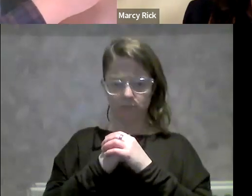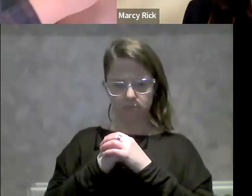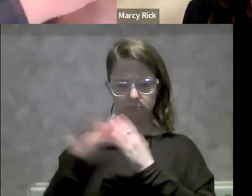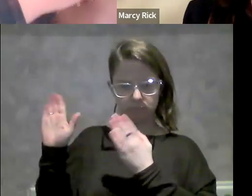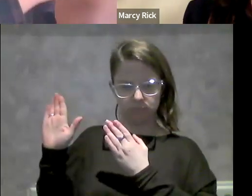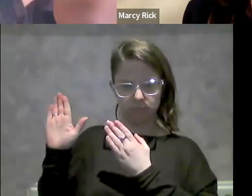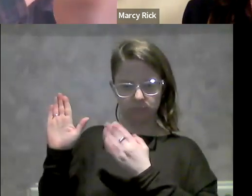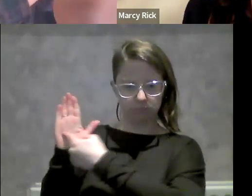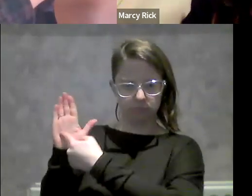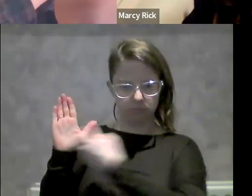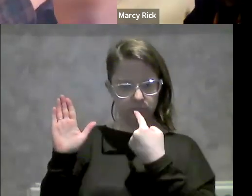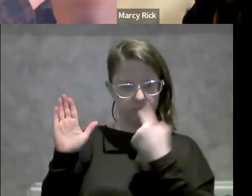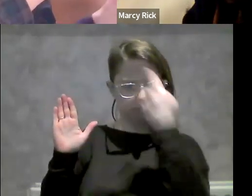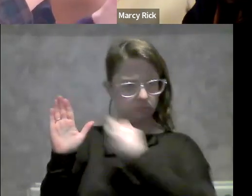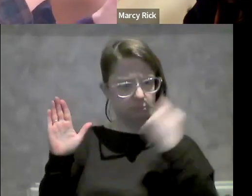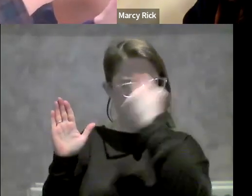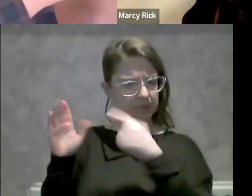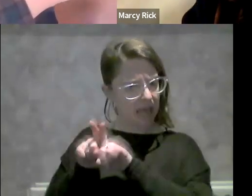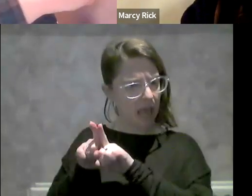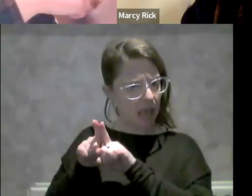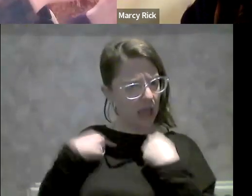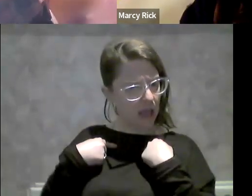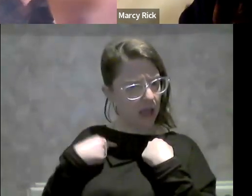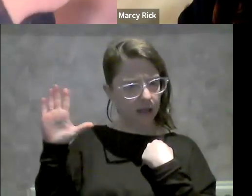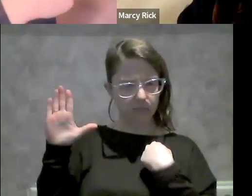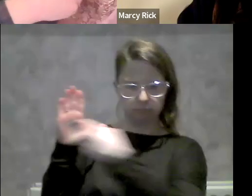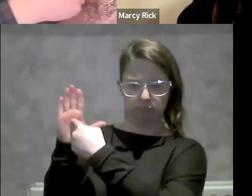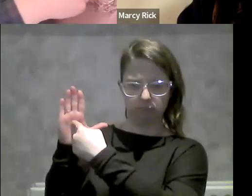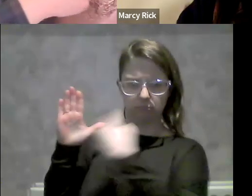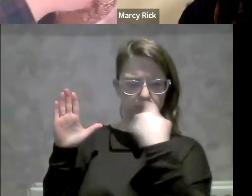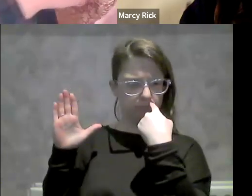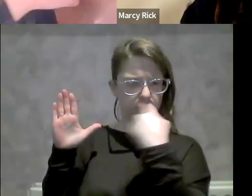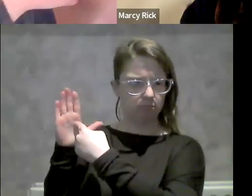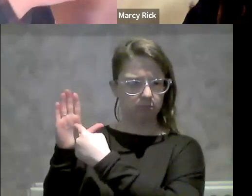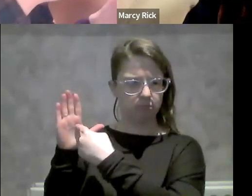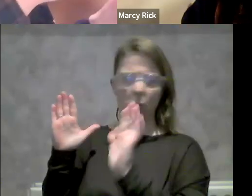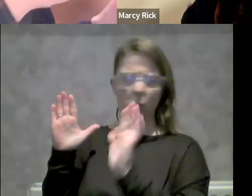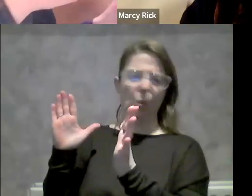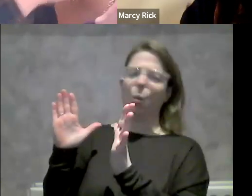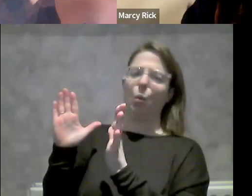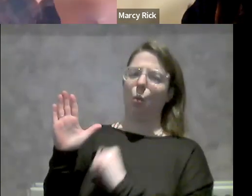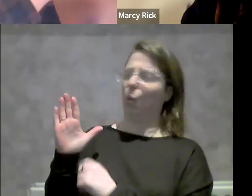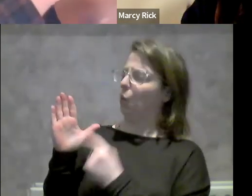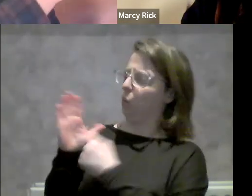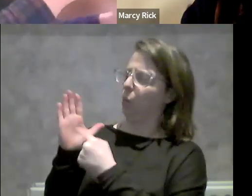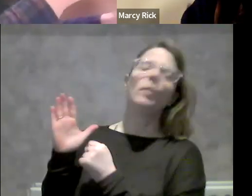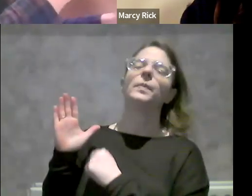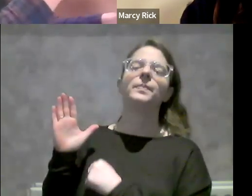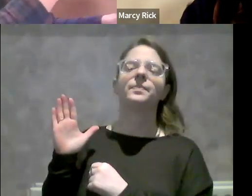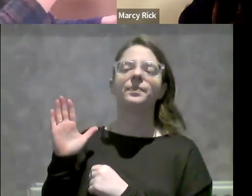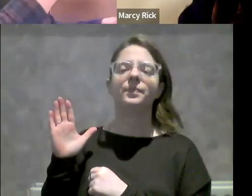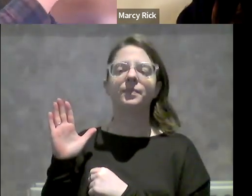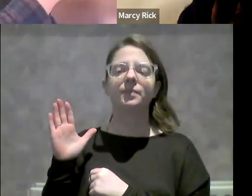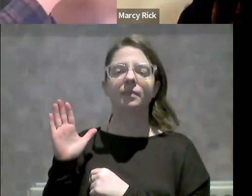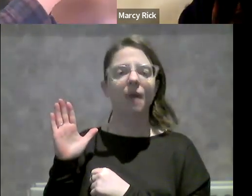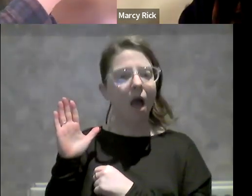me? You think it looks like me? It doesn't look like me, honestly. Look,